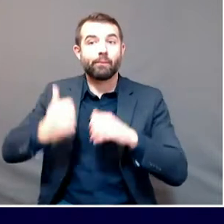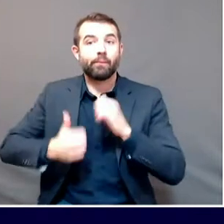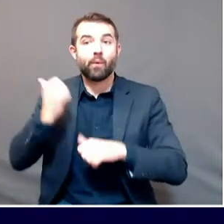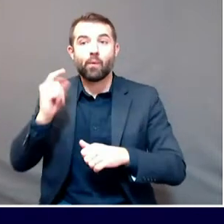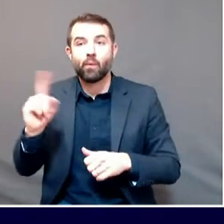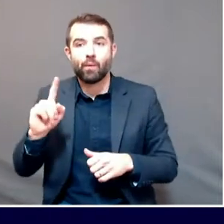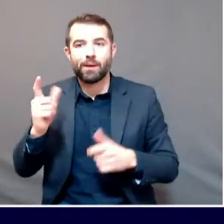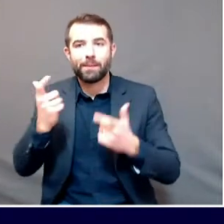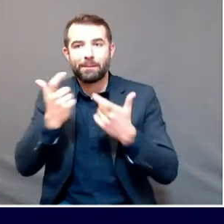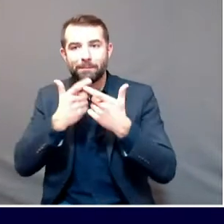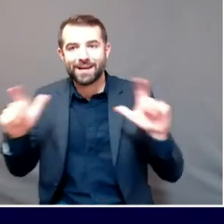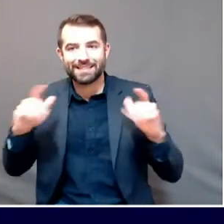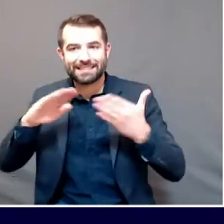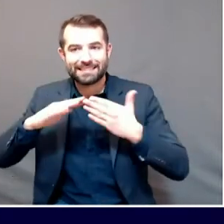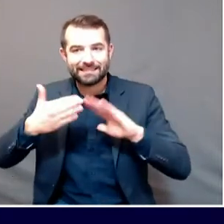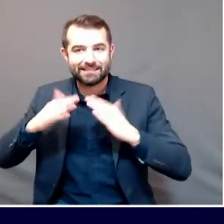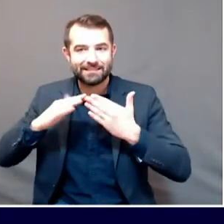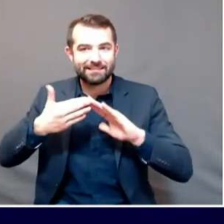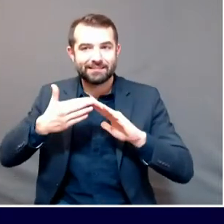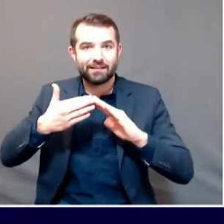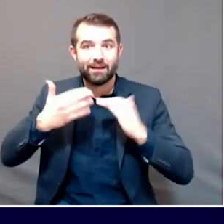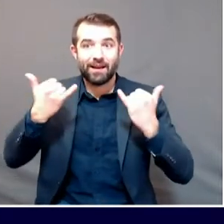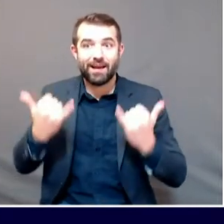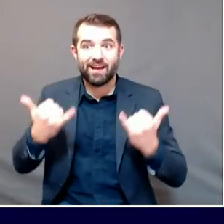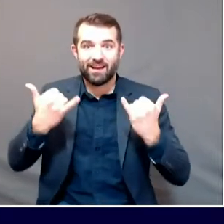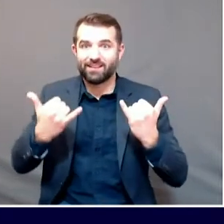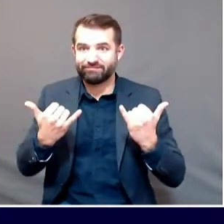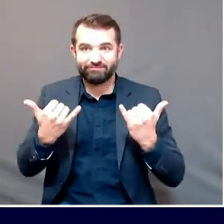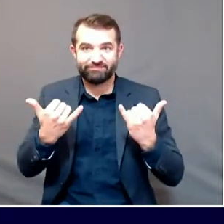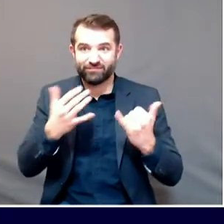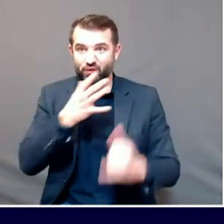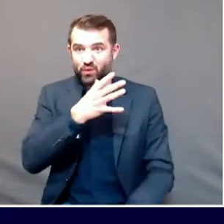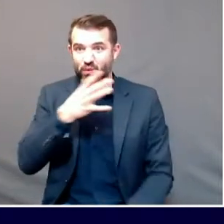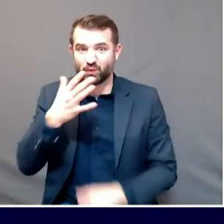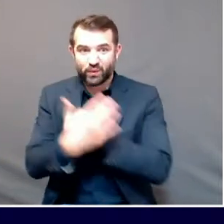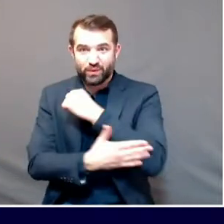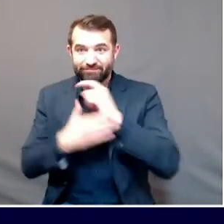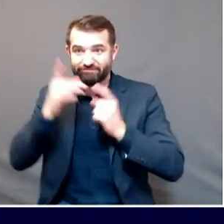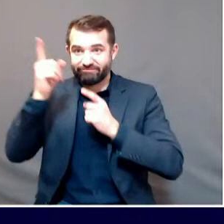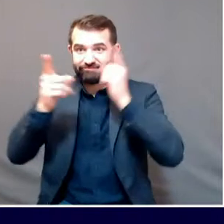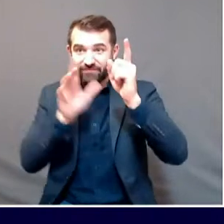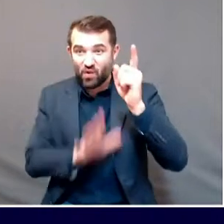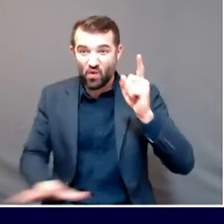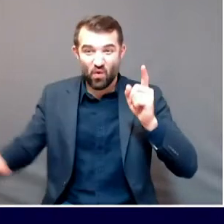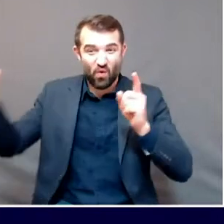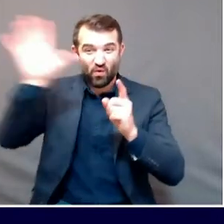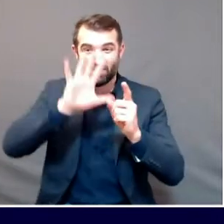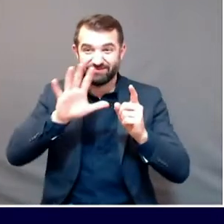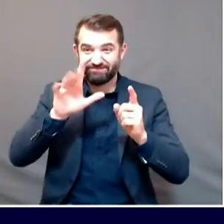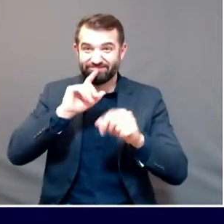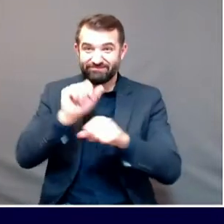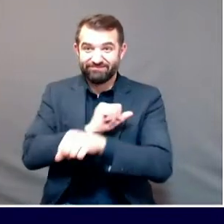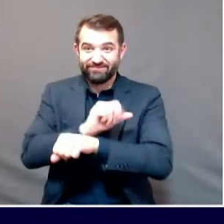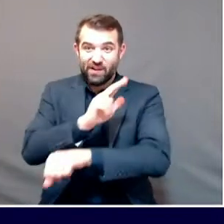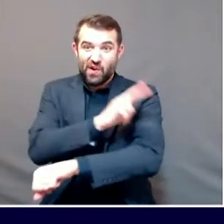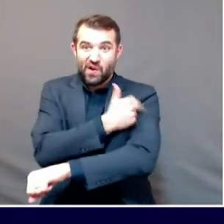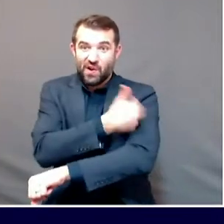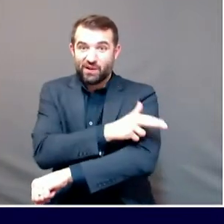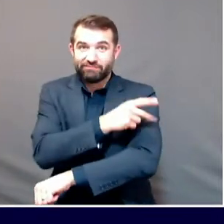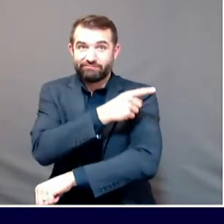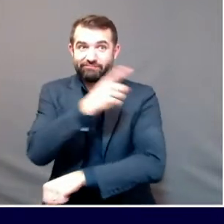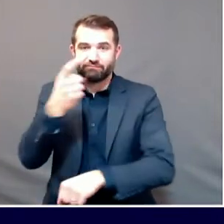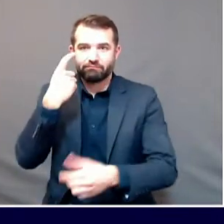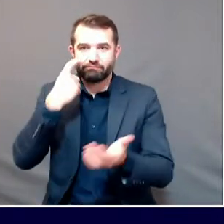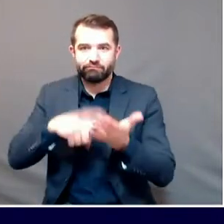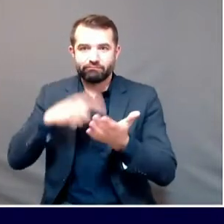it has moved into rural parts of the states, the hospitals in those states are not immune to it either. And the staffing shortages